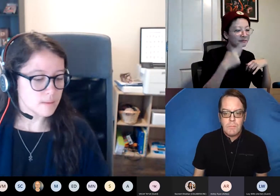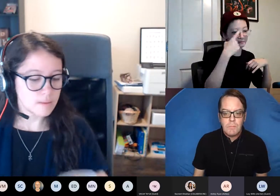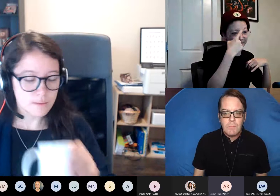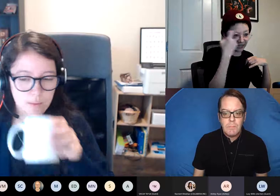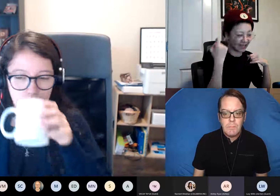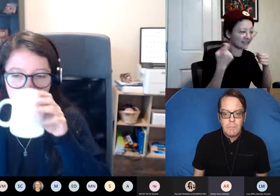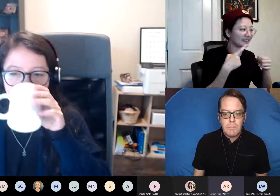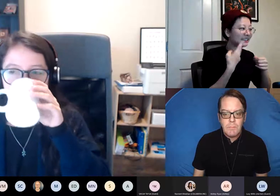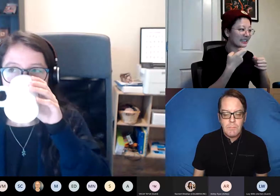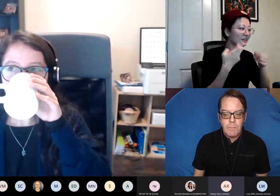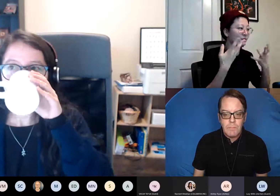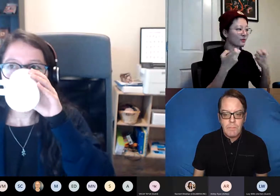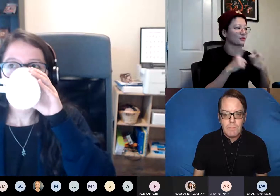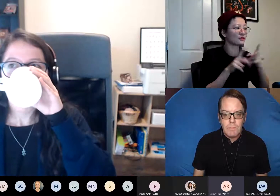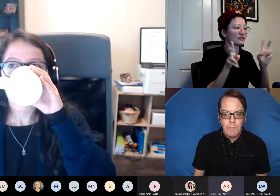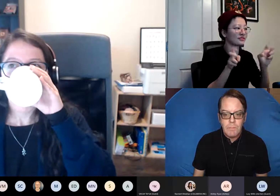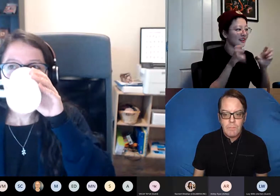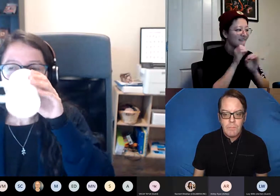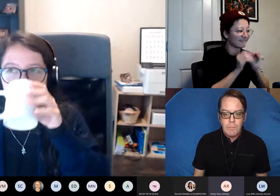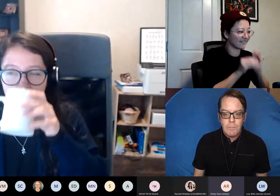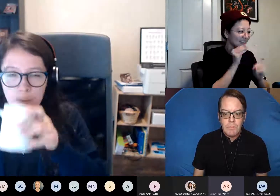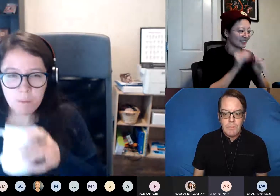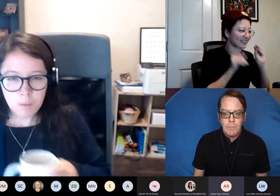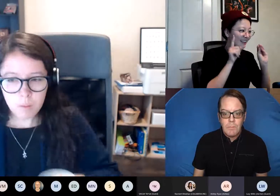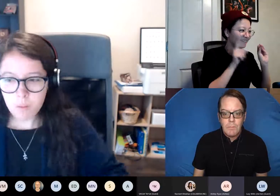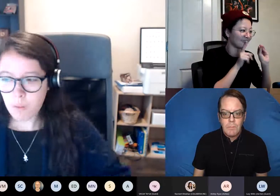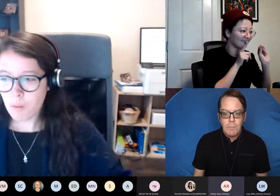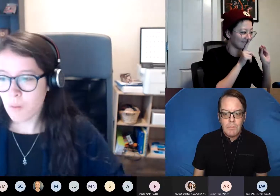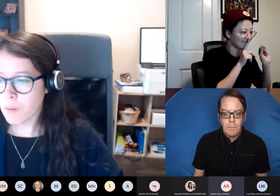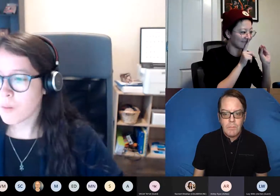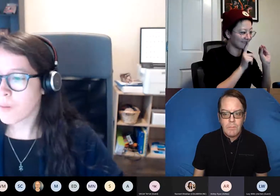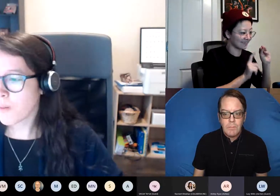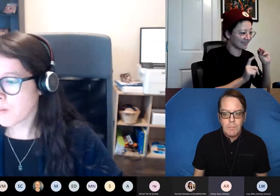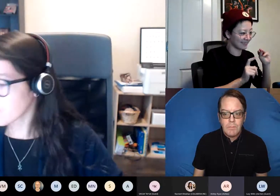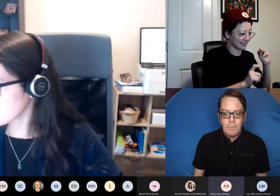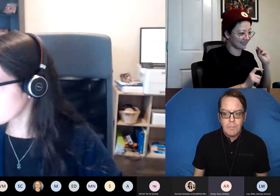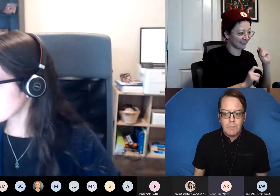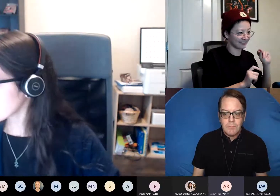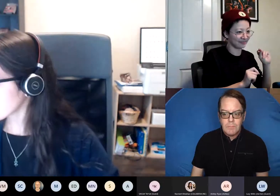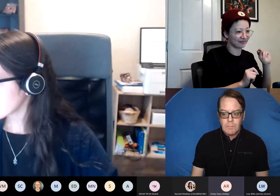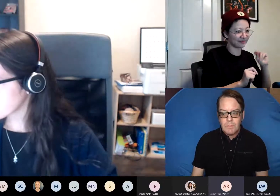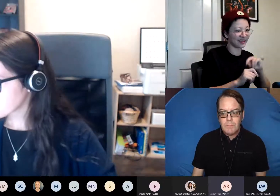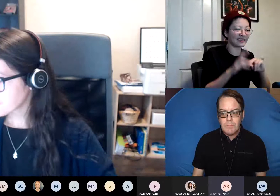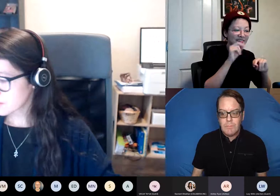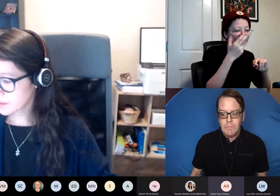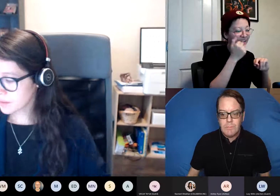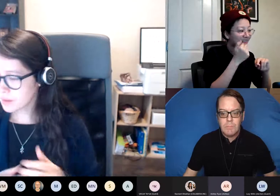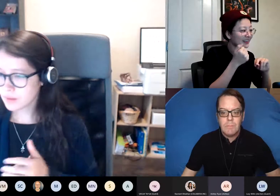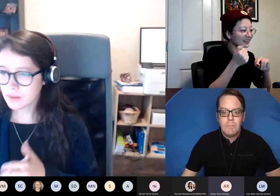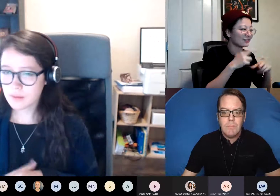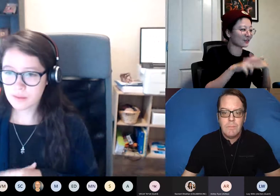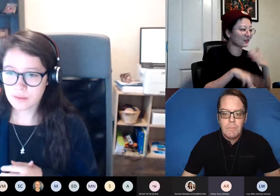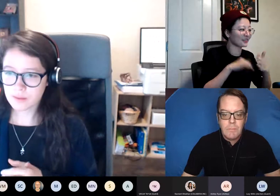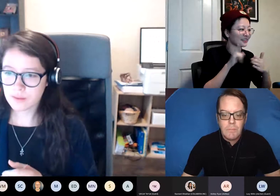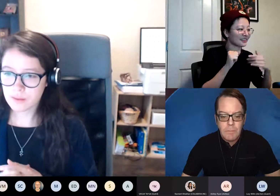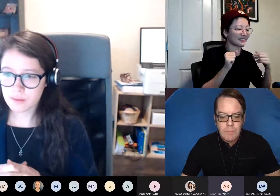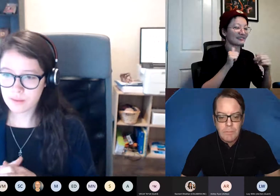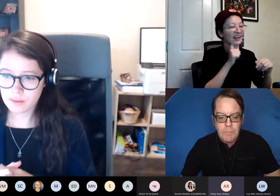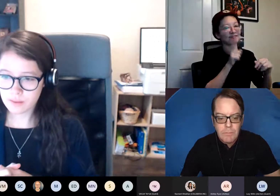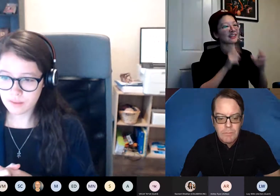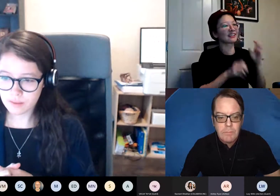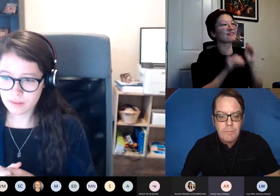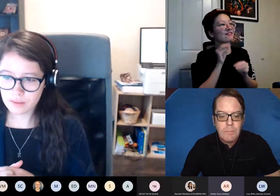reason why he invented the telephone in the first place was because he wanted to, quote unquote, fix deaf